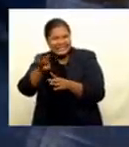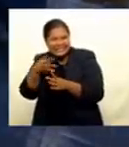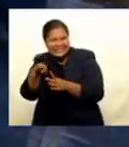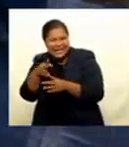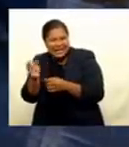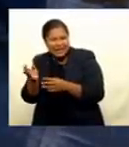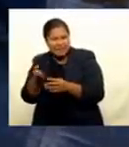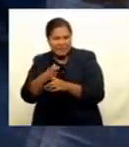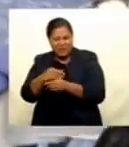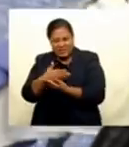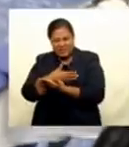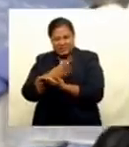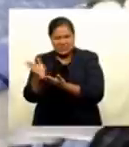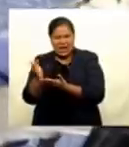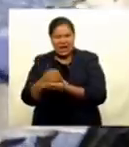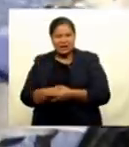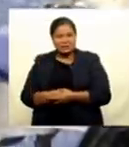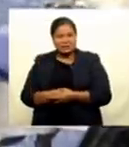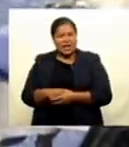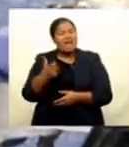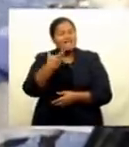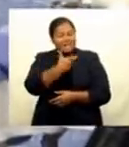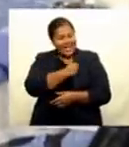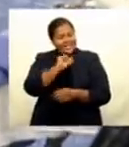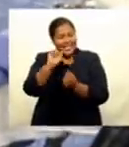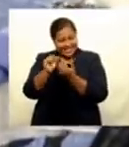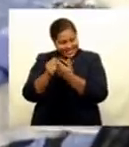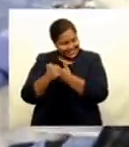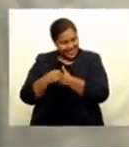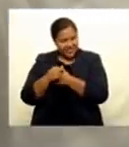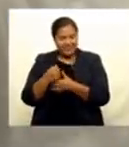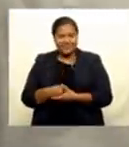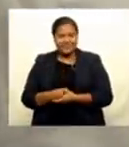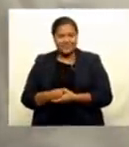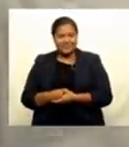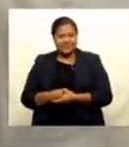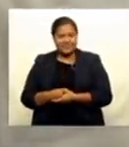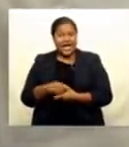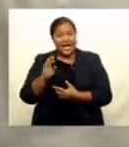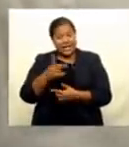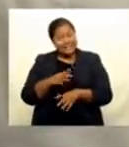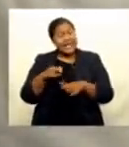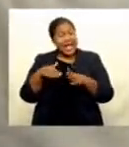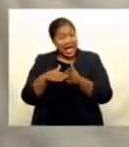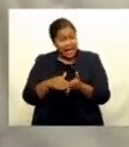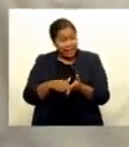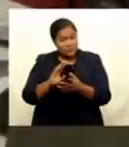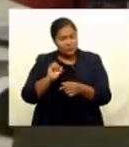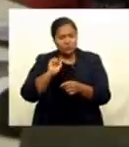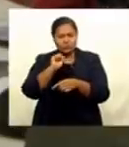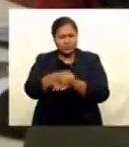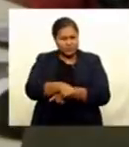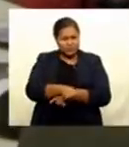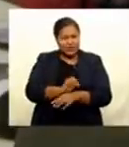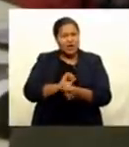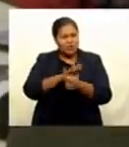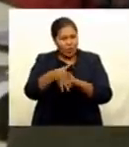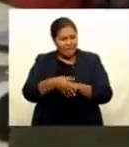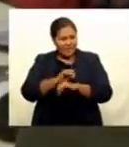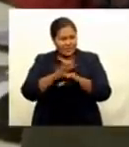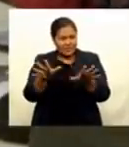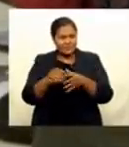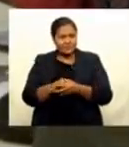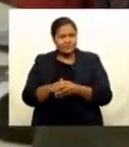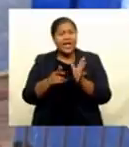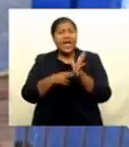safe. Vaccines are necessary in our fight against COVID-19. Naveen Kumar said he took